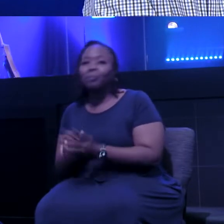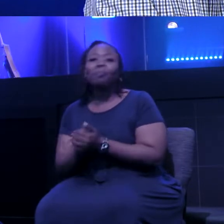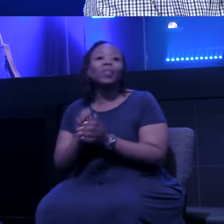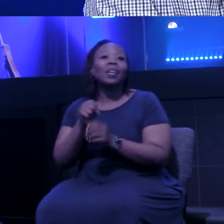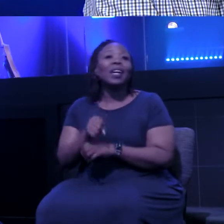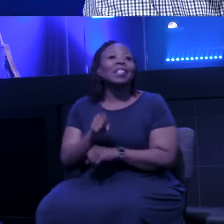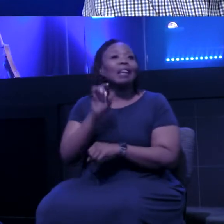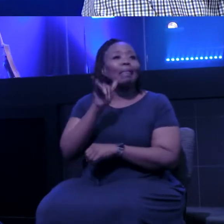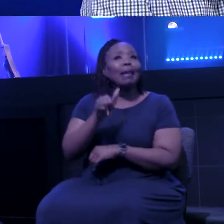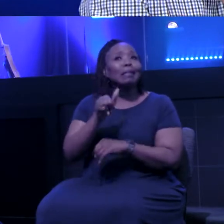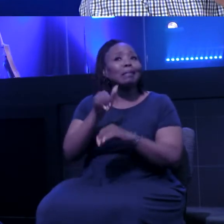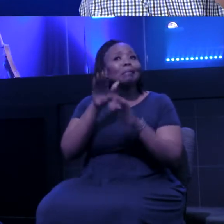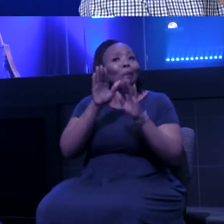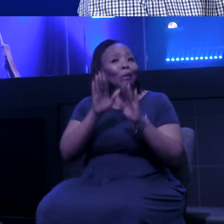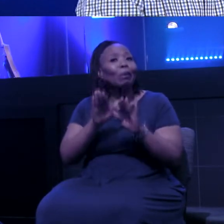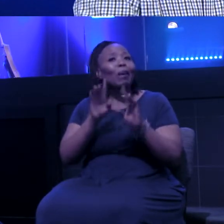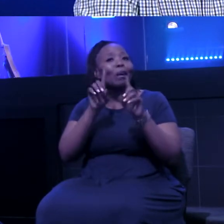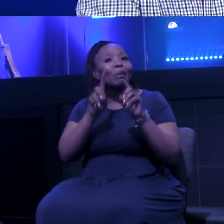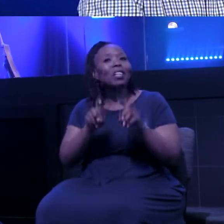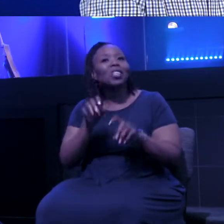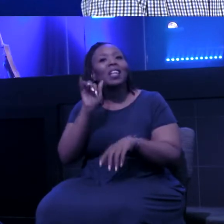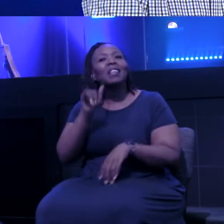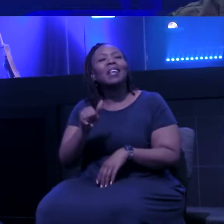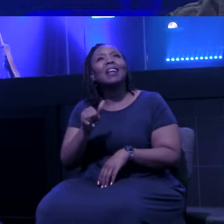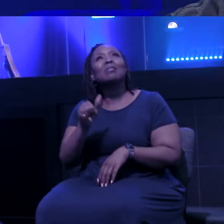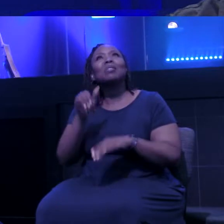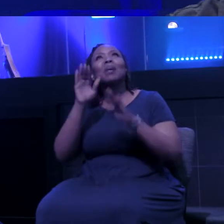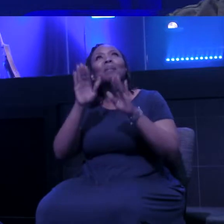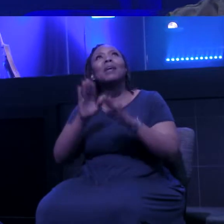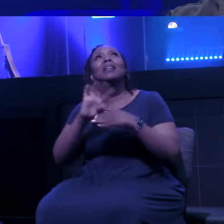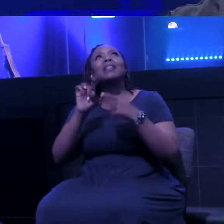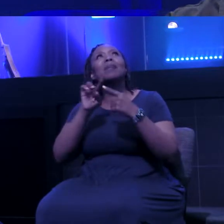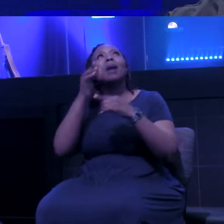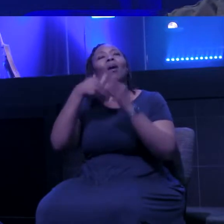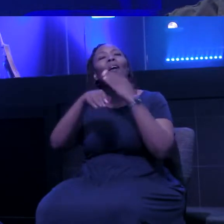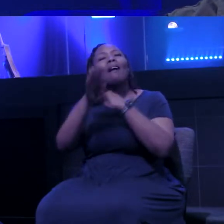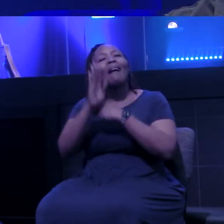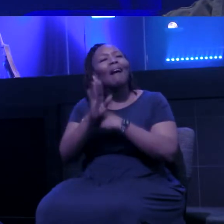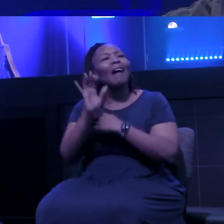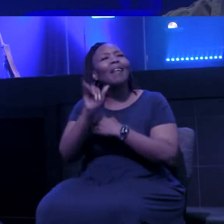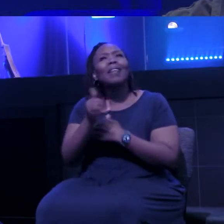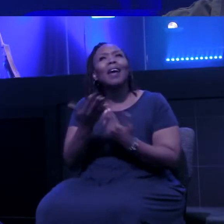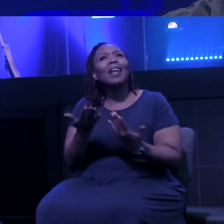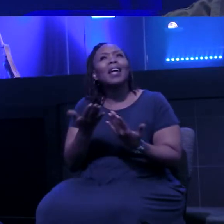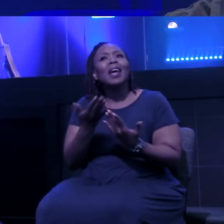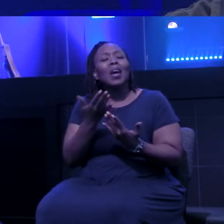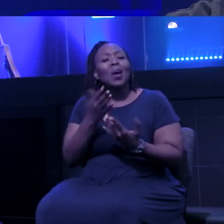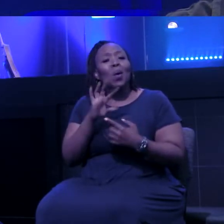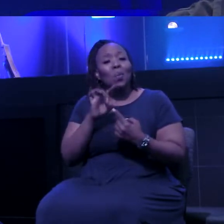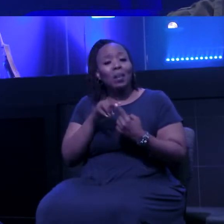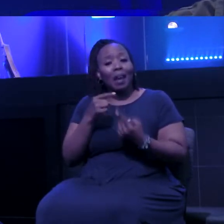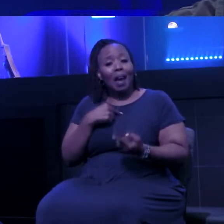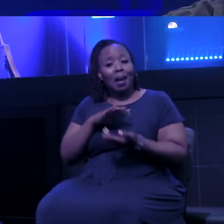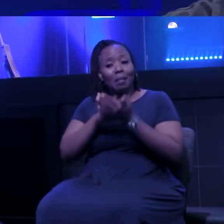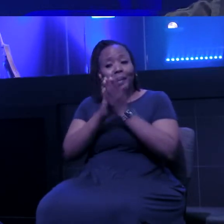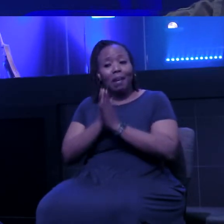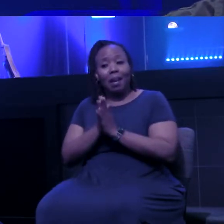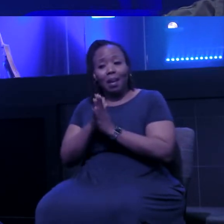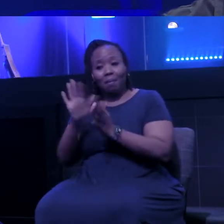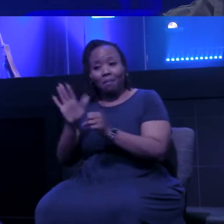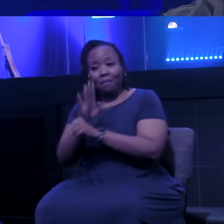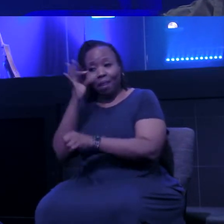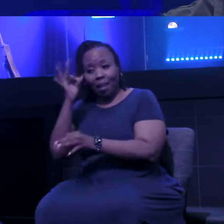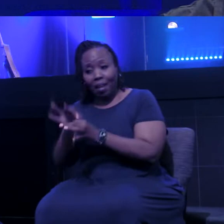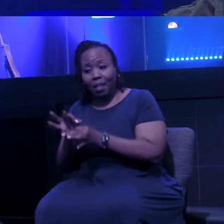question. And that's one of the amazing things about God, that even when I had came to faith and I was in a